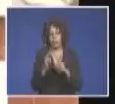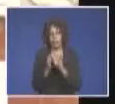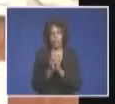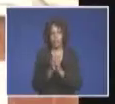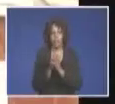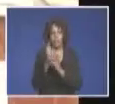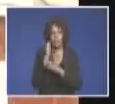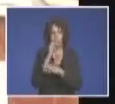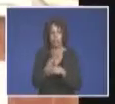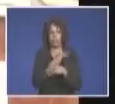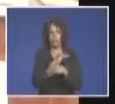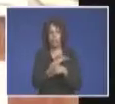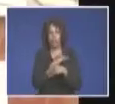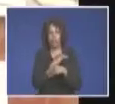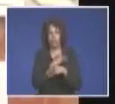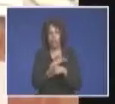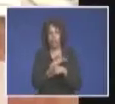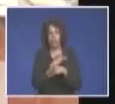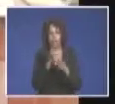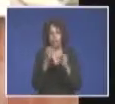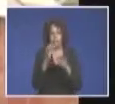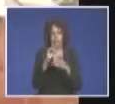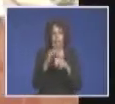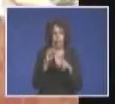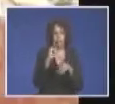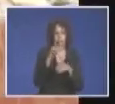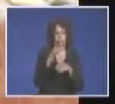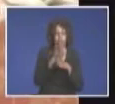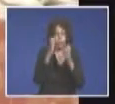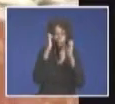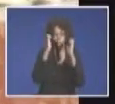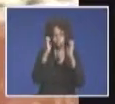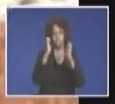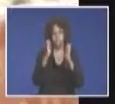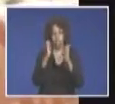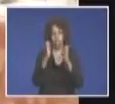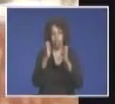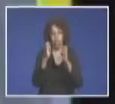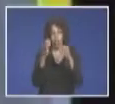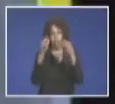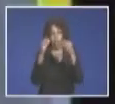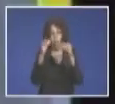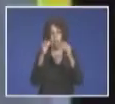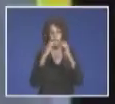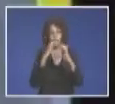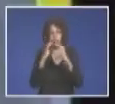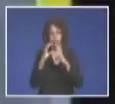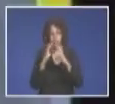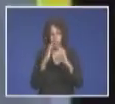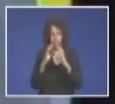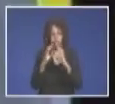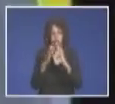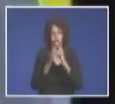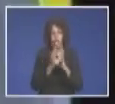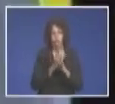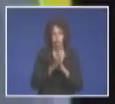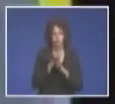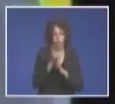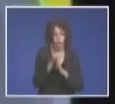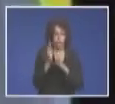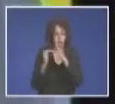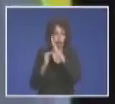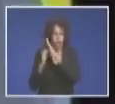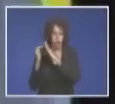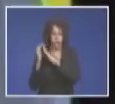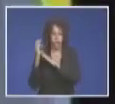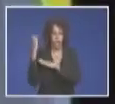Theresa Moxey-Ingraham wore many hats: educator, performing artist, marketing and communications professional, hotel